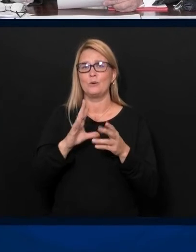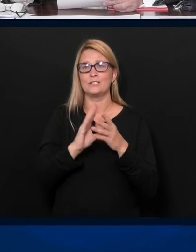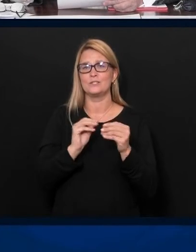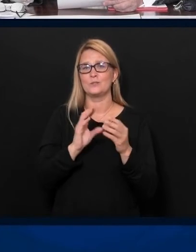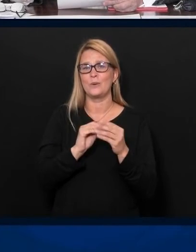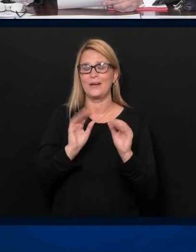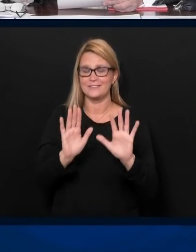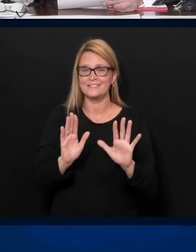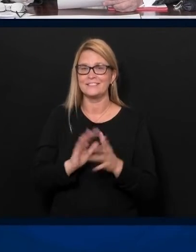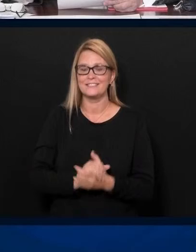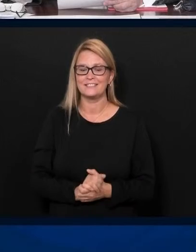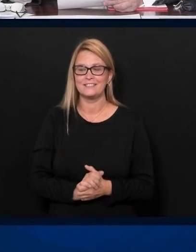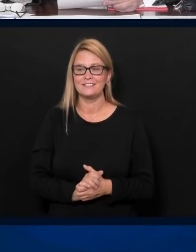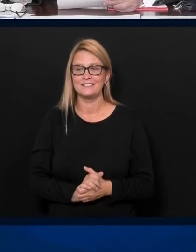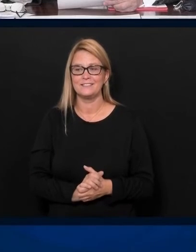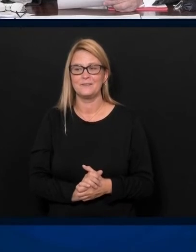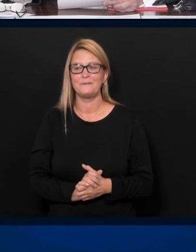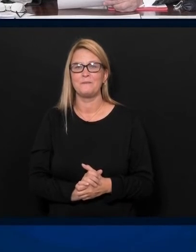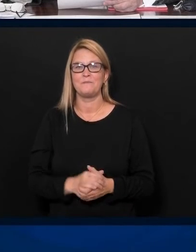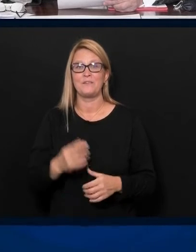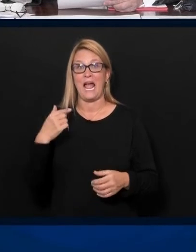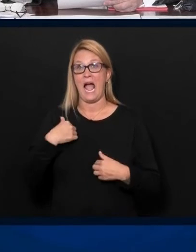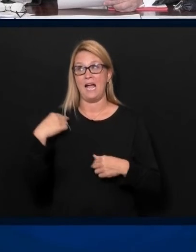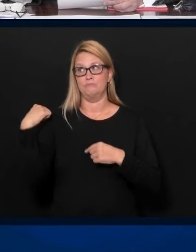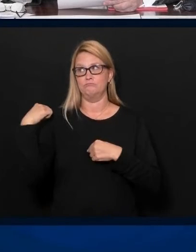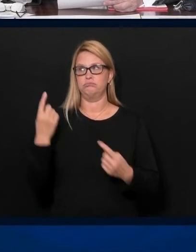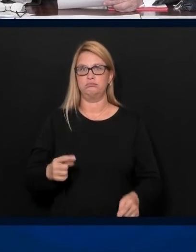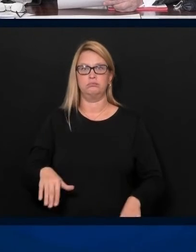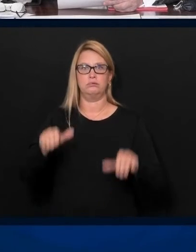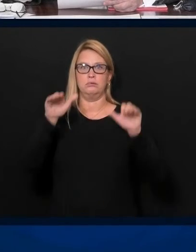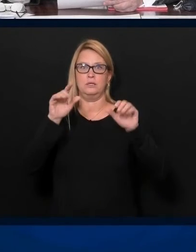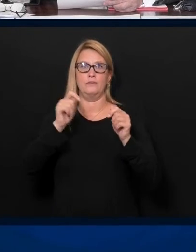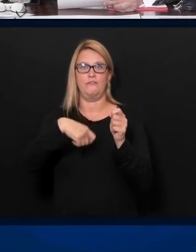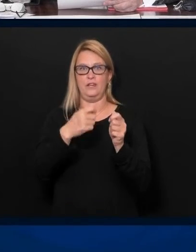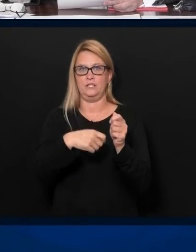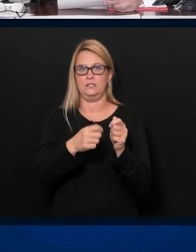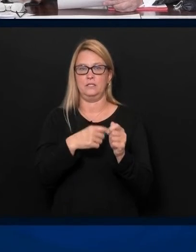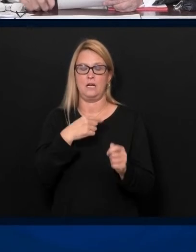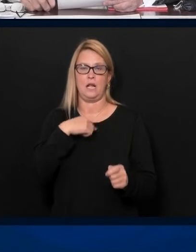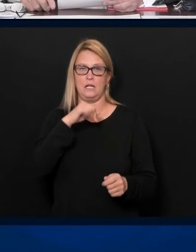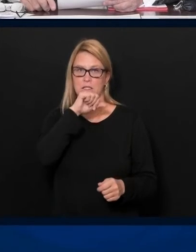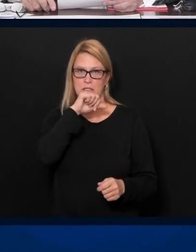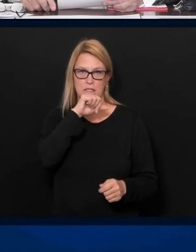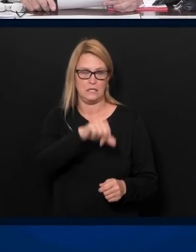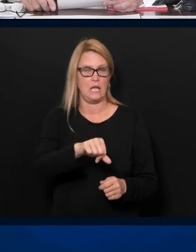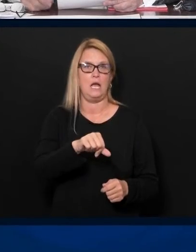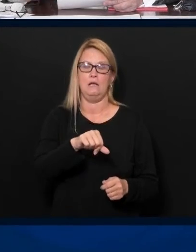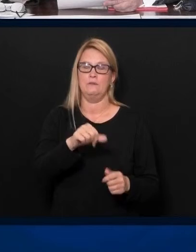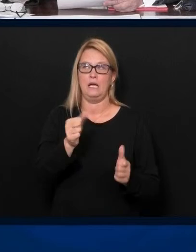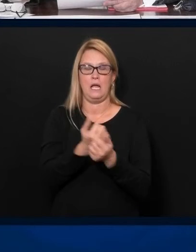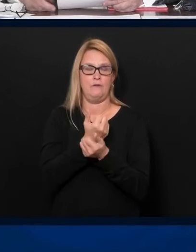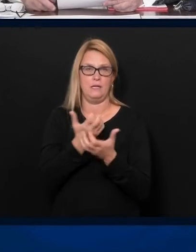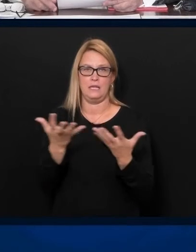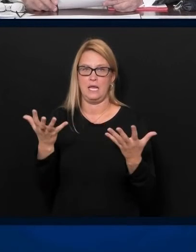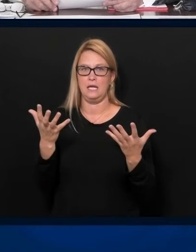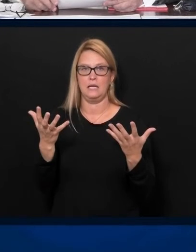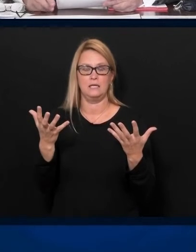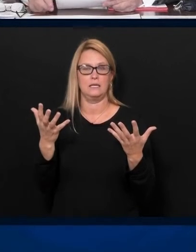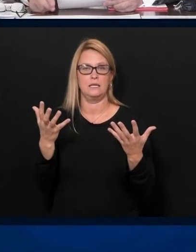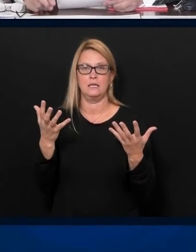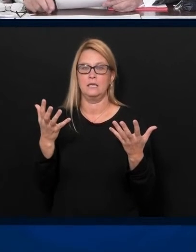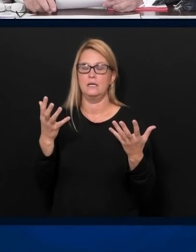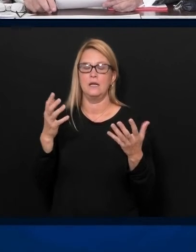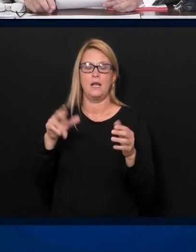just a second, but I've been a fisherman forever, and I love all the aspects. I told you, I showed you that sunset